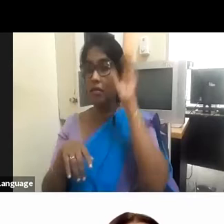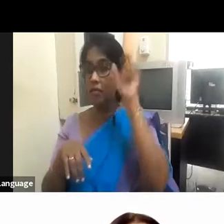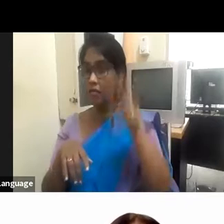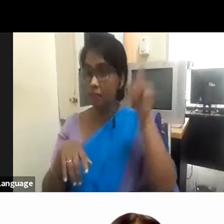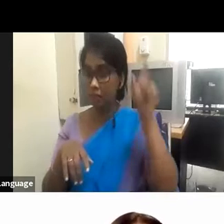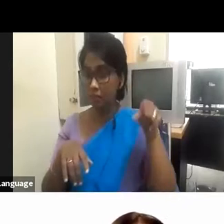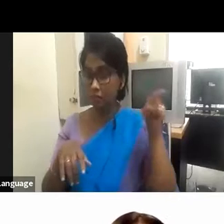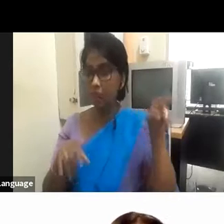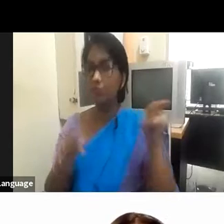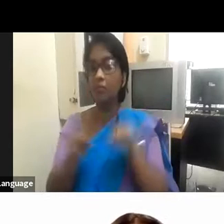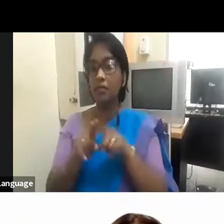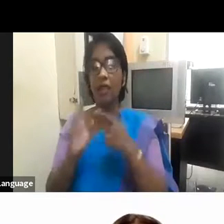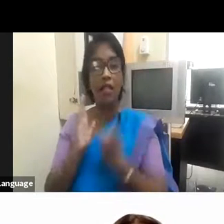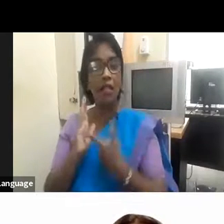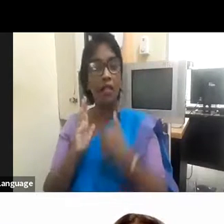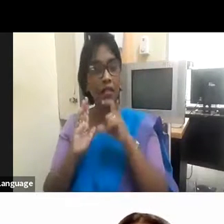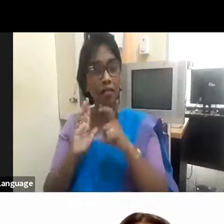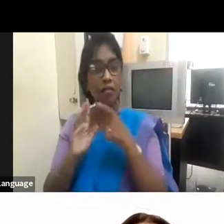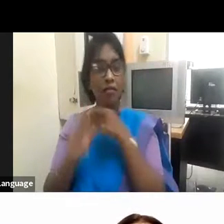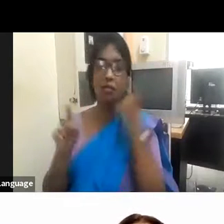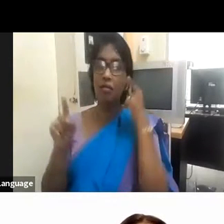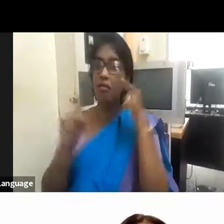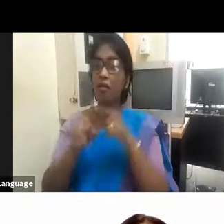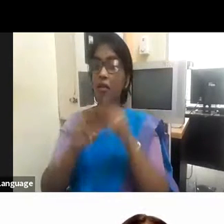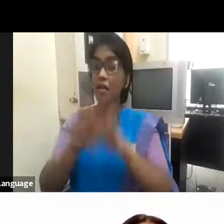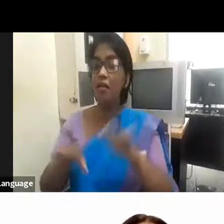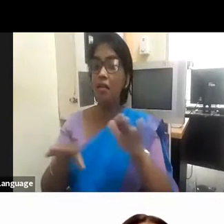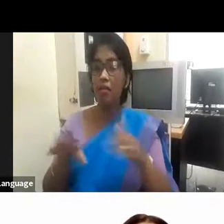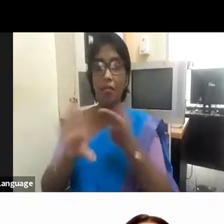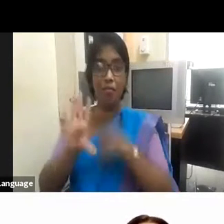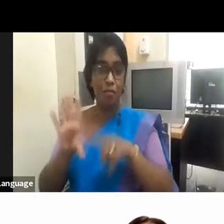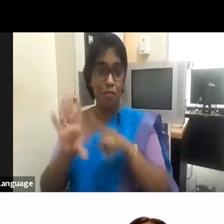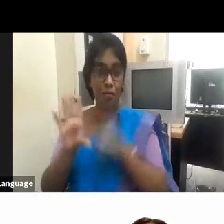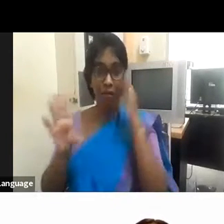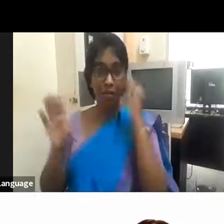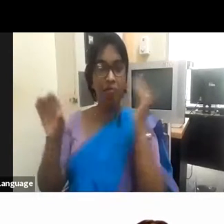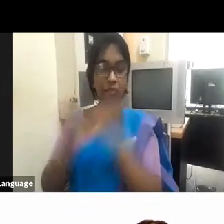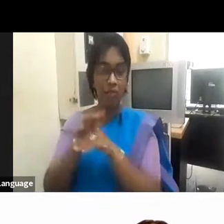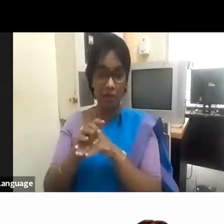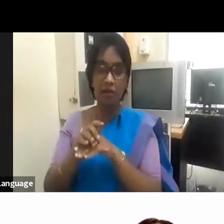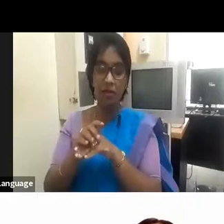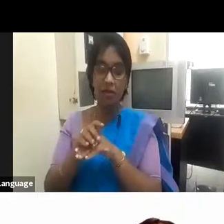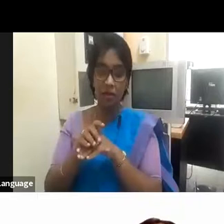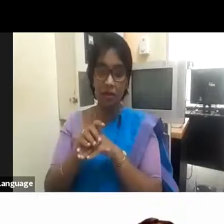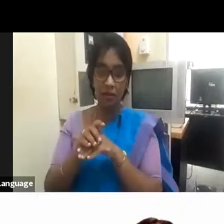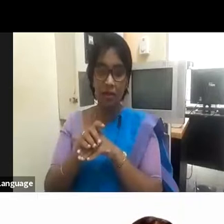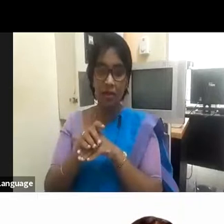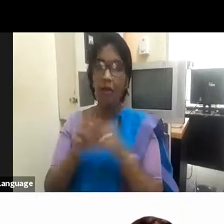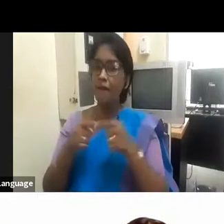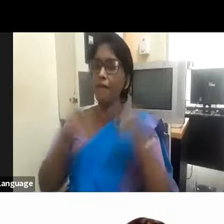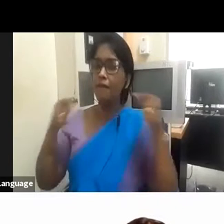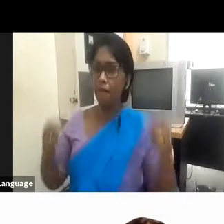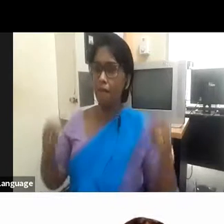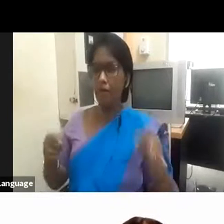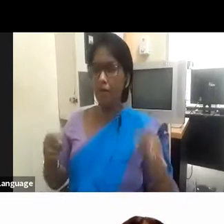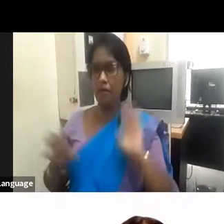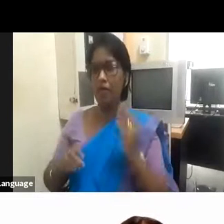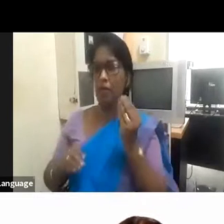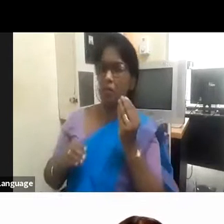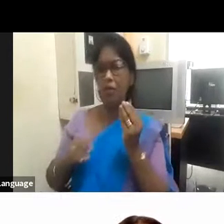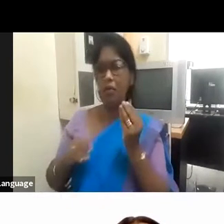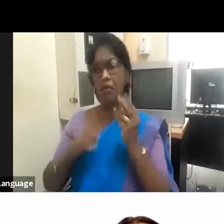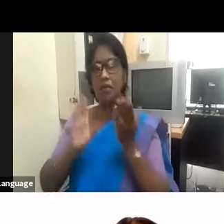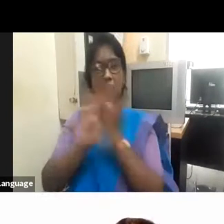students for these courses, there was a lot of resistance. Actually, at the beginning, nobody came. And